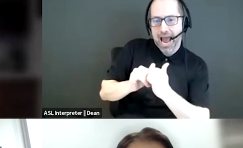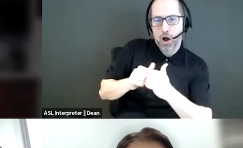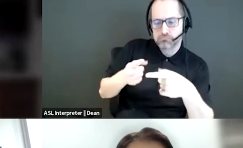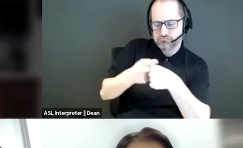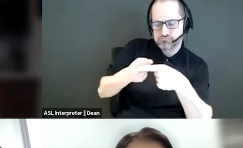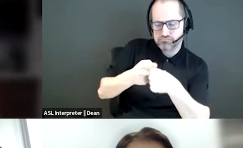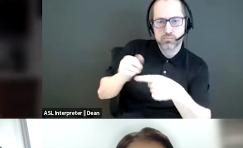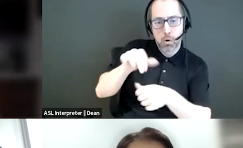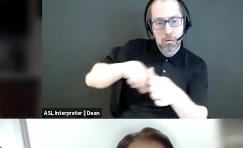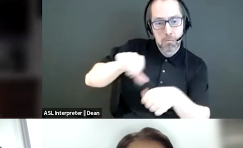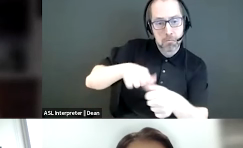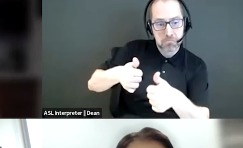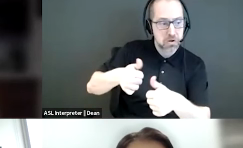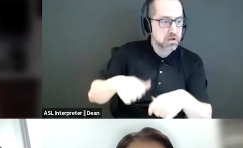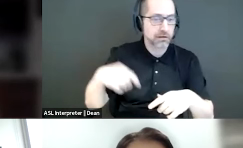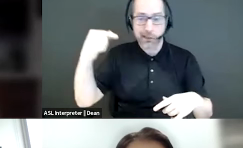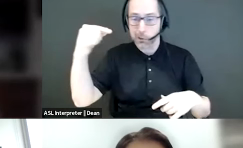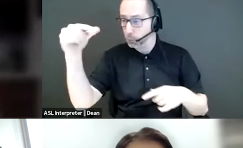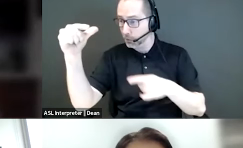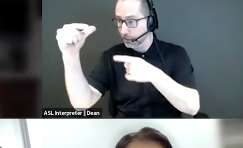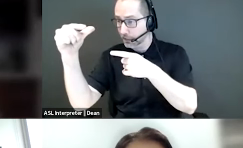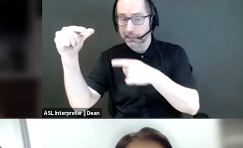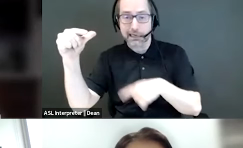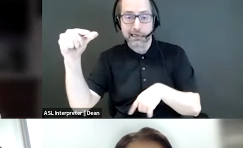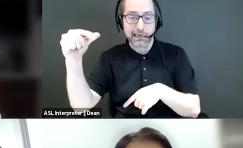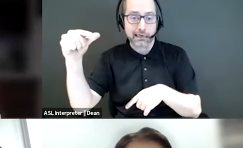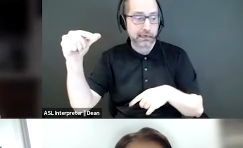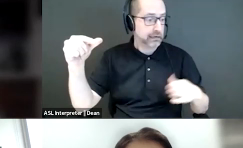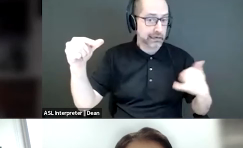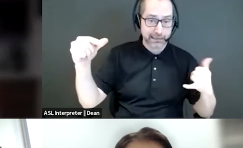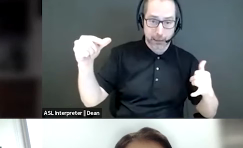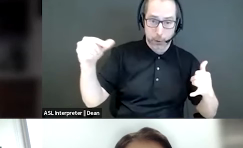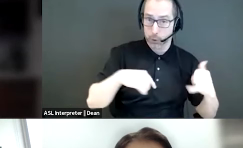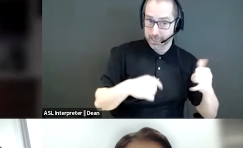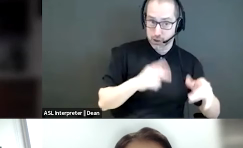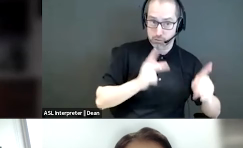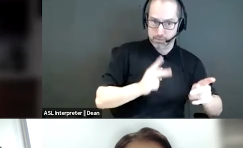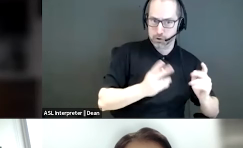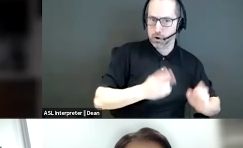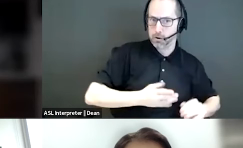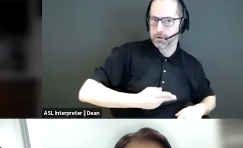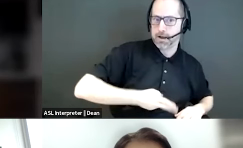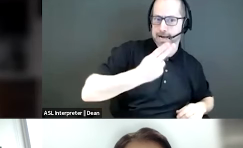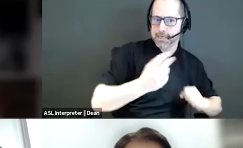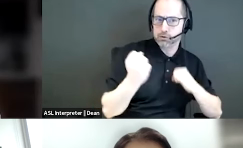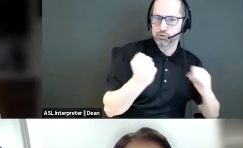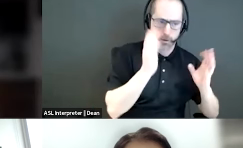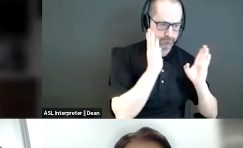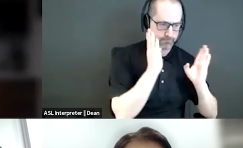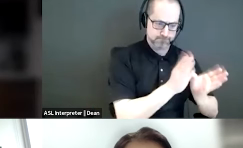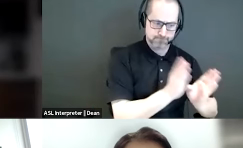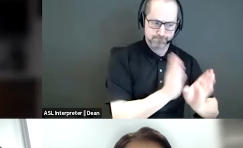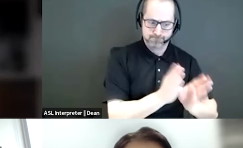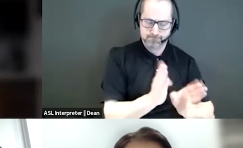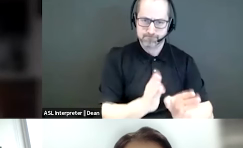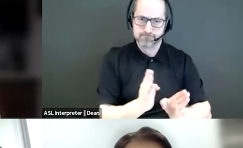it can tell you how you interact with highly organized yellows. Okay, so that's one example. Another one